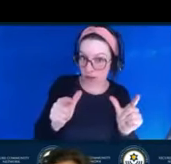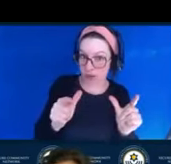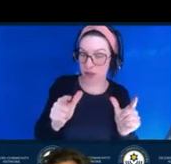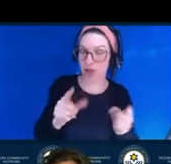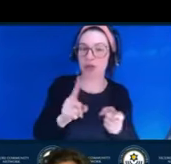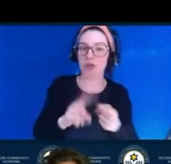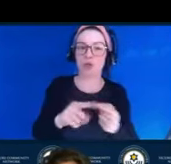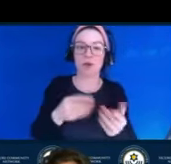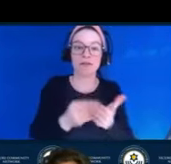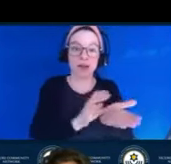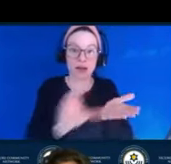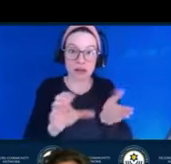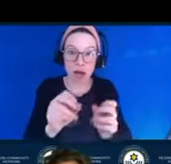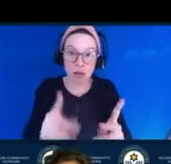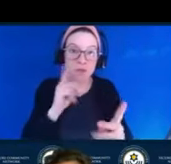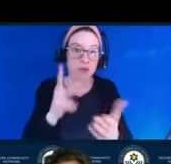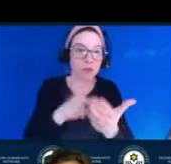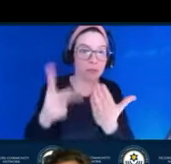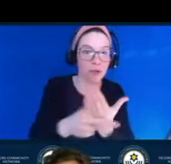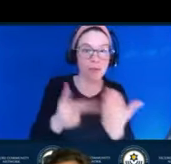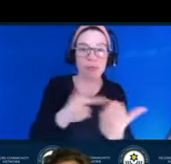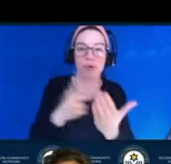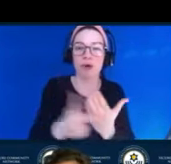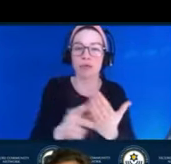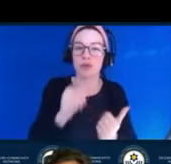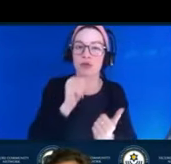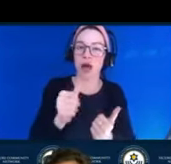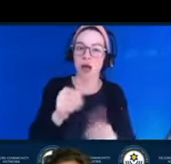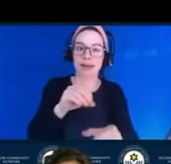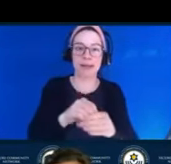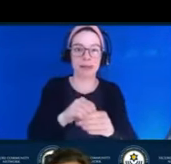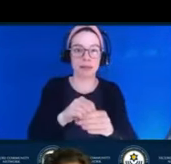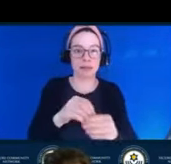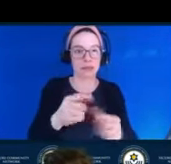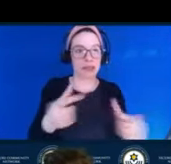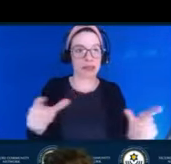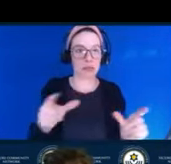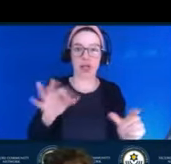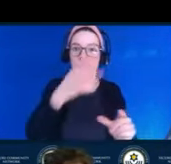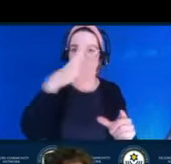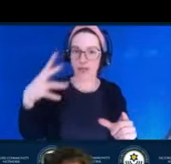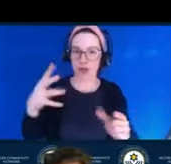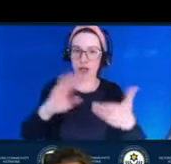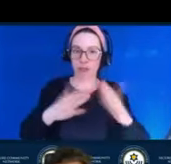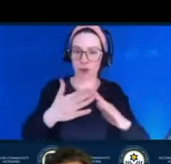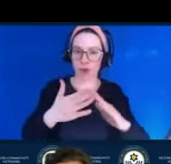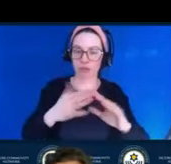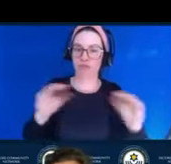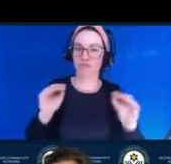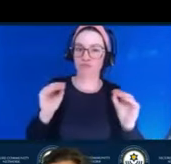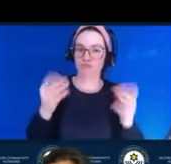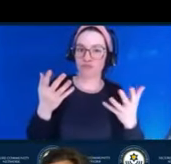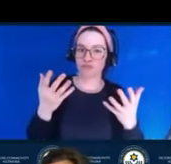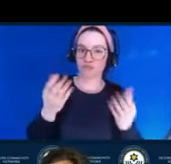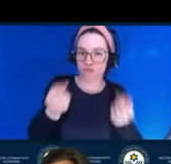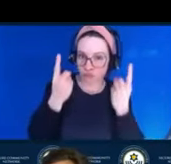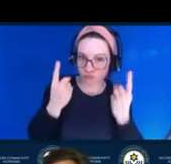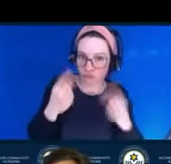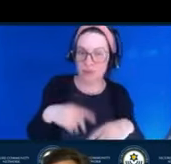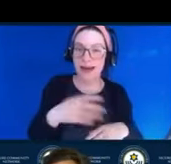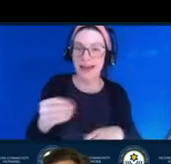funding opportunities to programs of things not being in the language of an immigrant community, and then not having that staff actually to be able to have